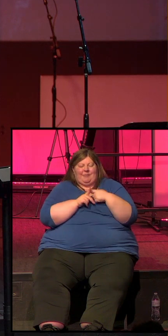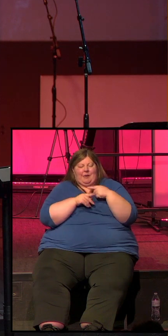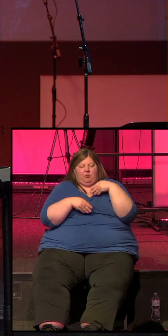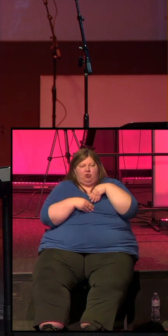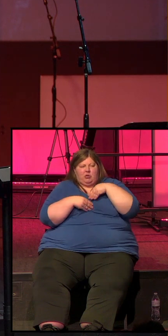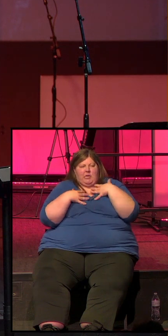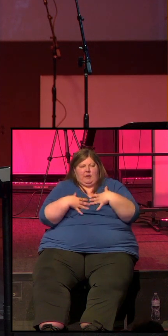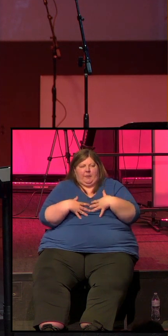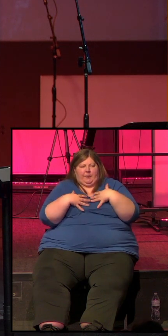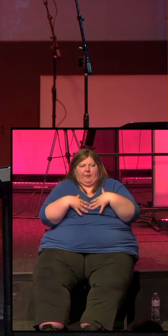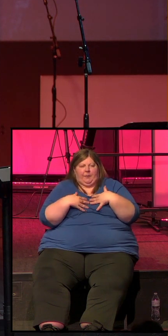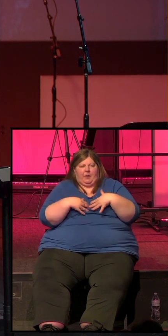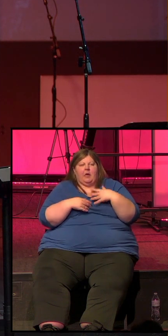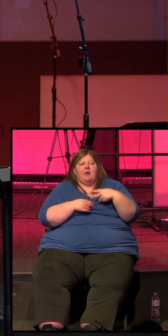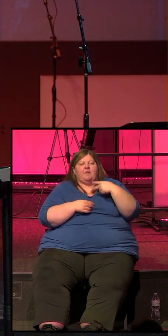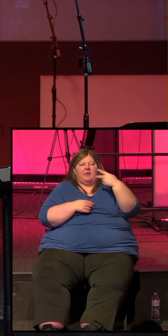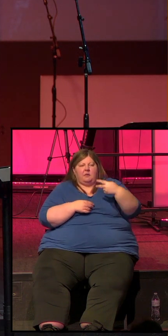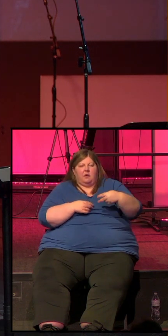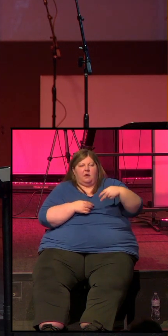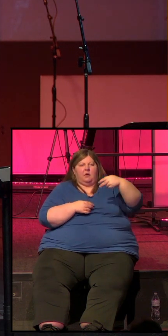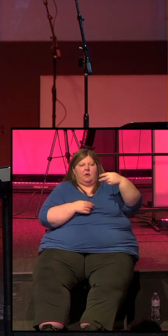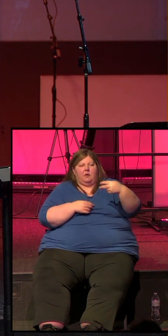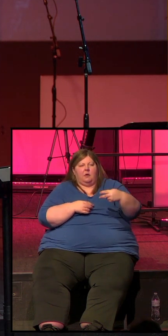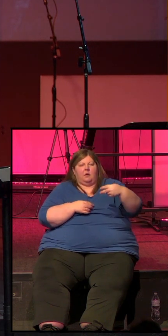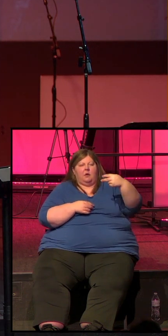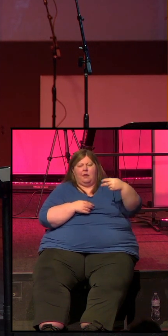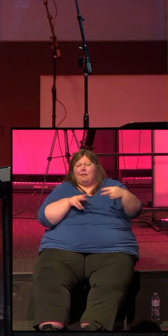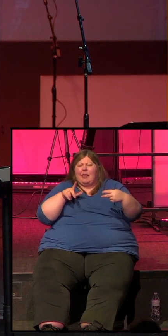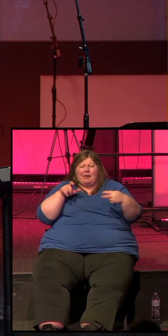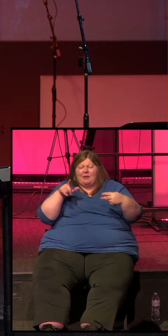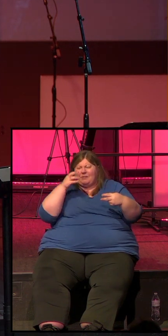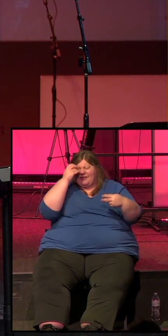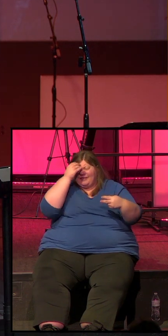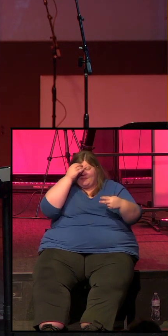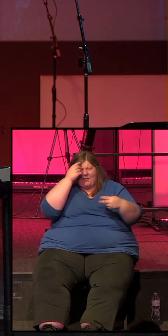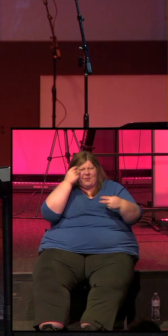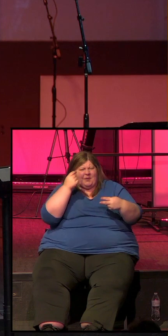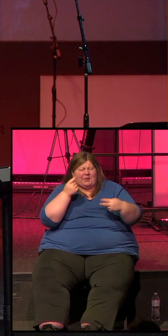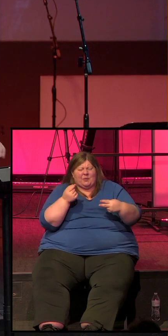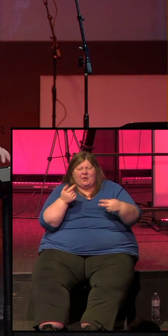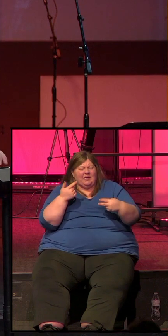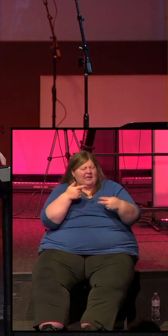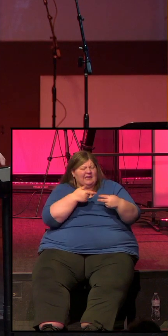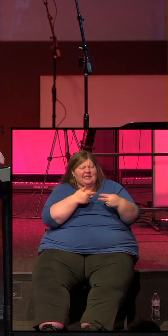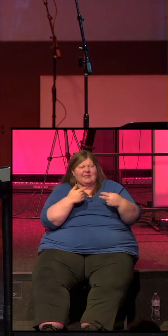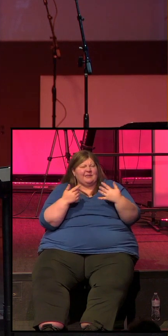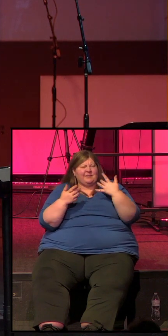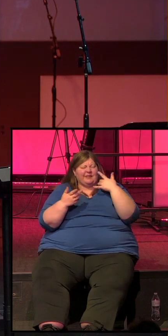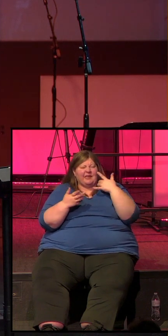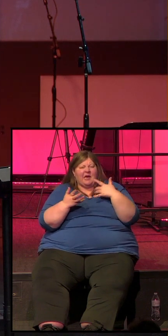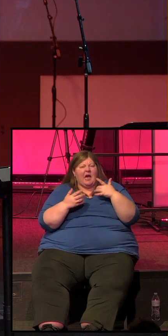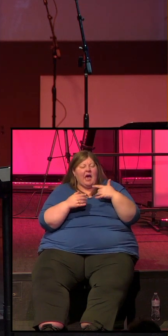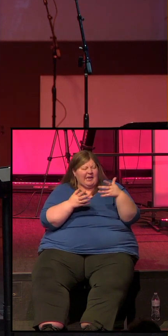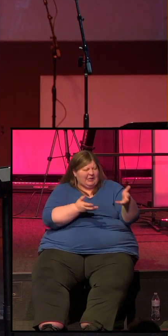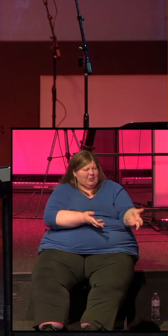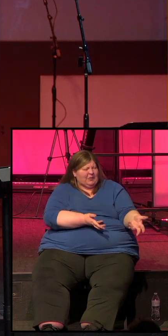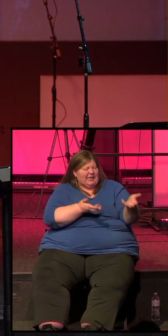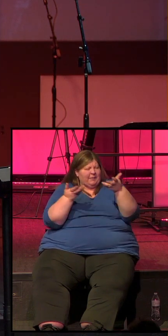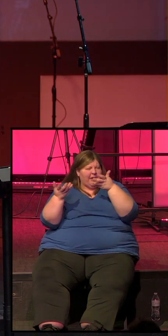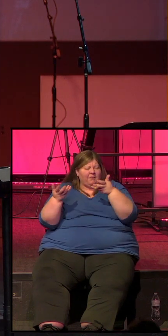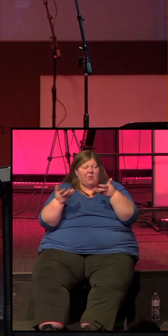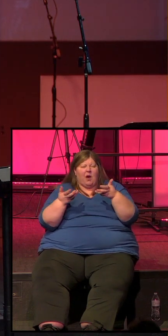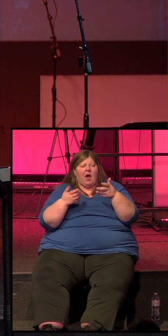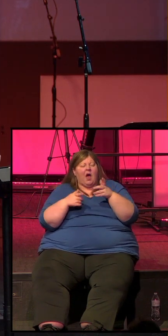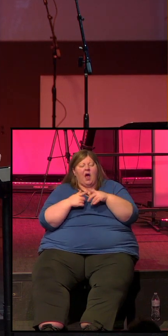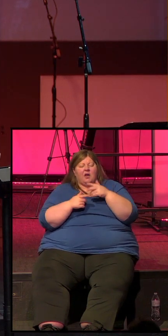getting farther and farther away from the pier. You start running through like, oh man, what am I supposed to do? I'm supposed to, oh, let's go back. I'm supposed to get them out of the water, clear